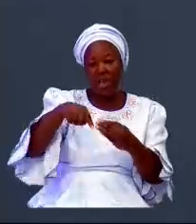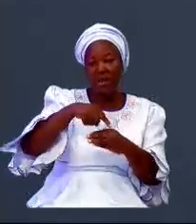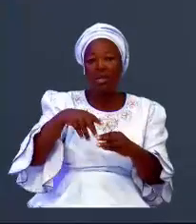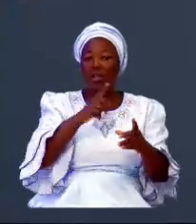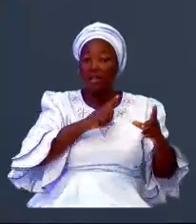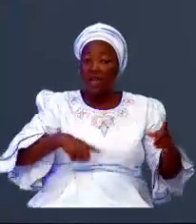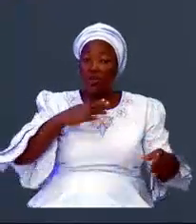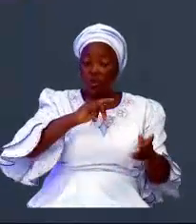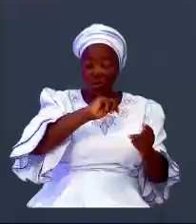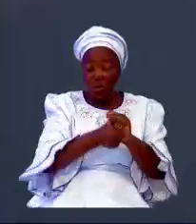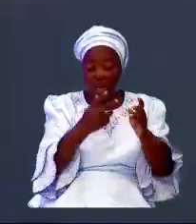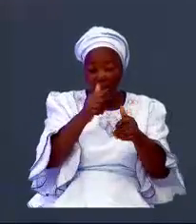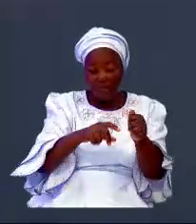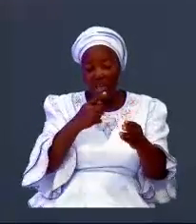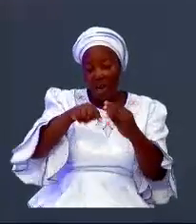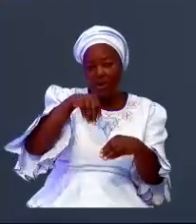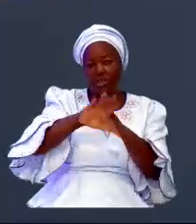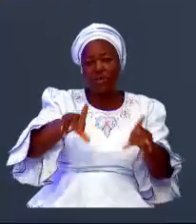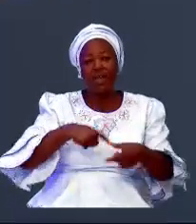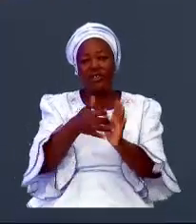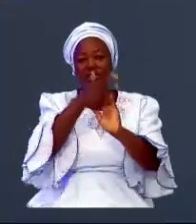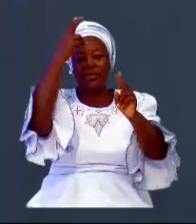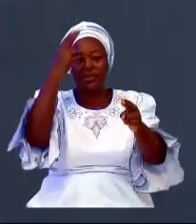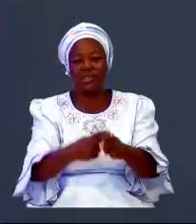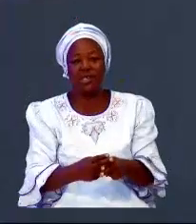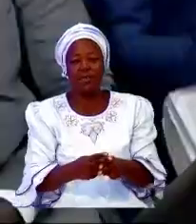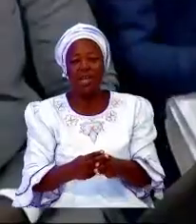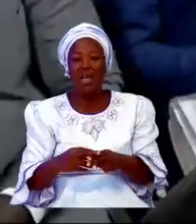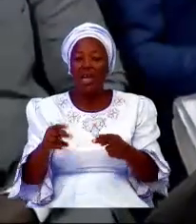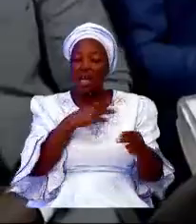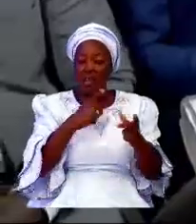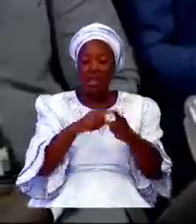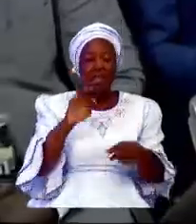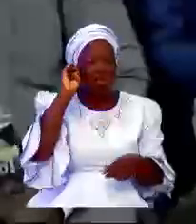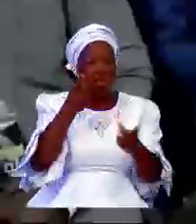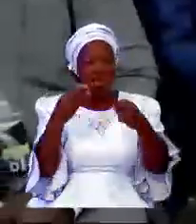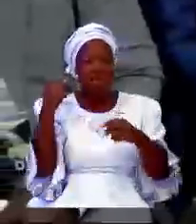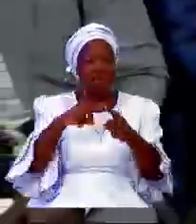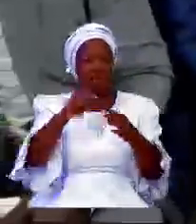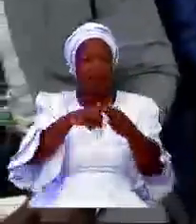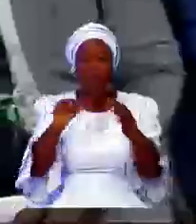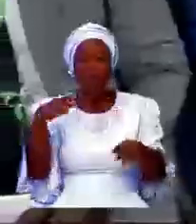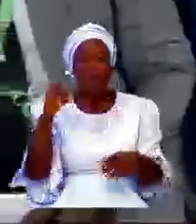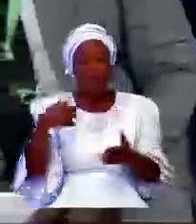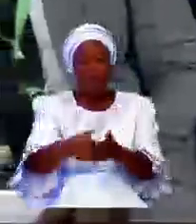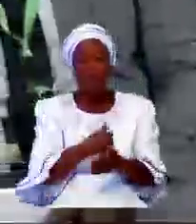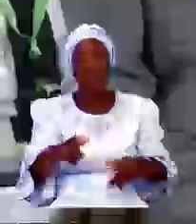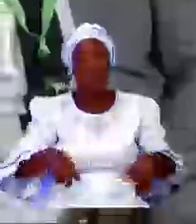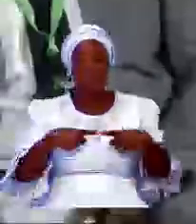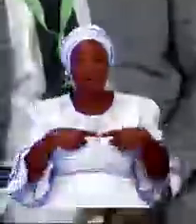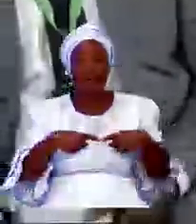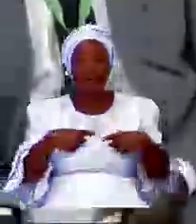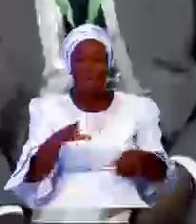Lord turned everything around. The Lord will turn everything around in your life. And then he came to